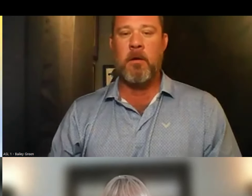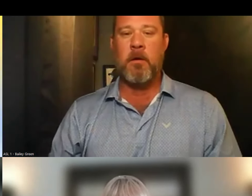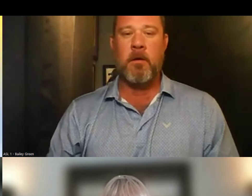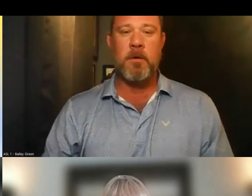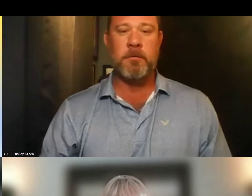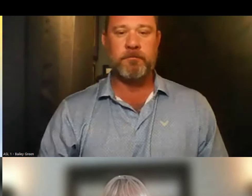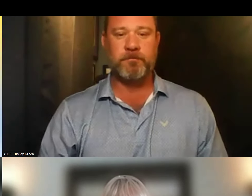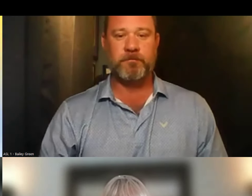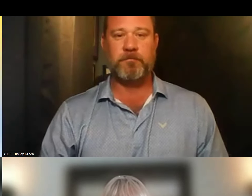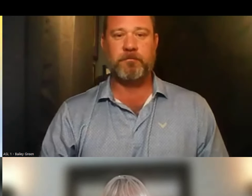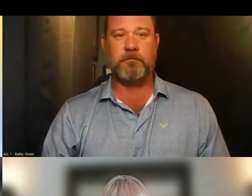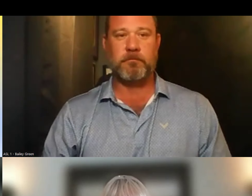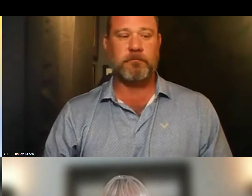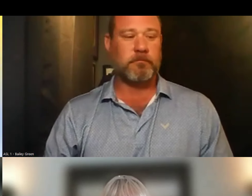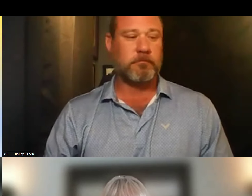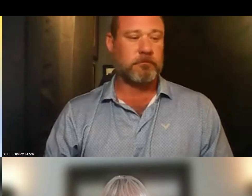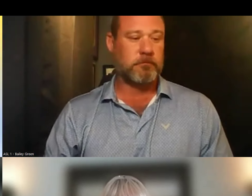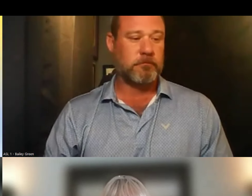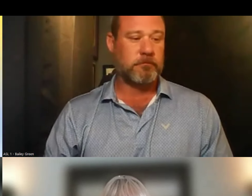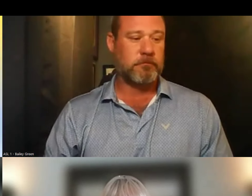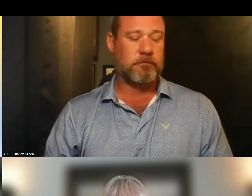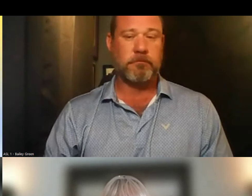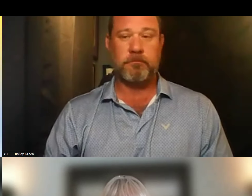Any comments would be very appreciated.